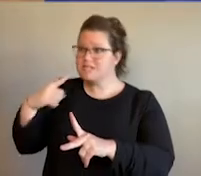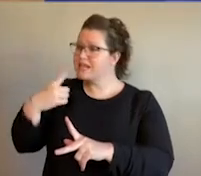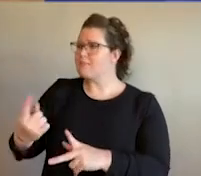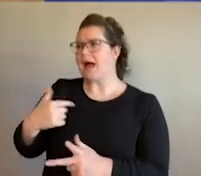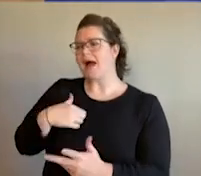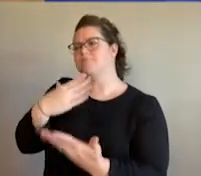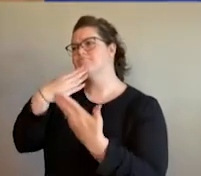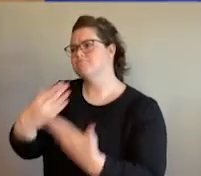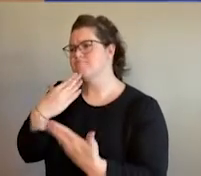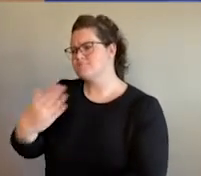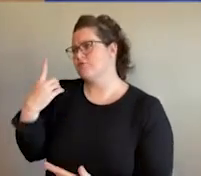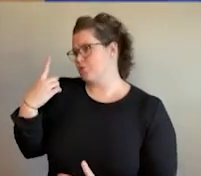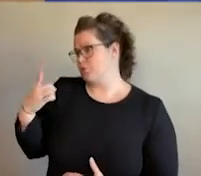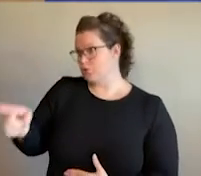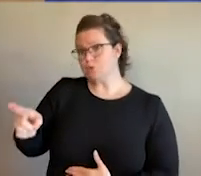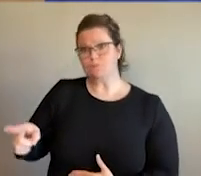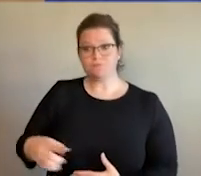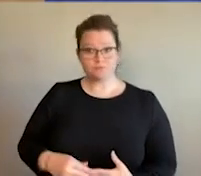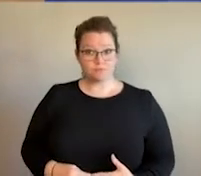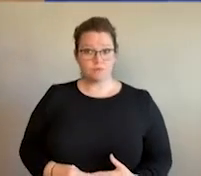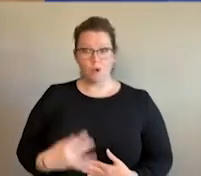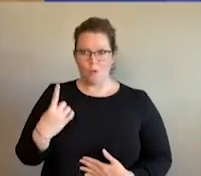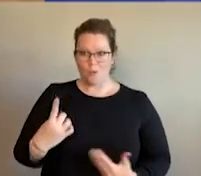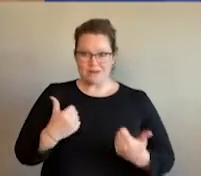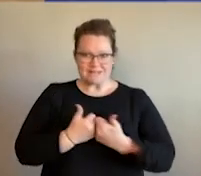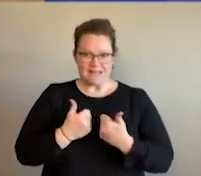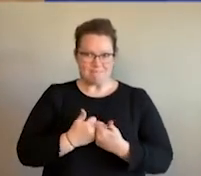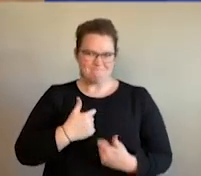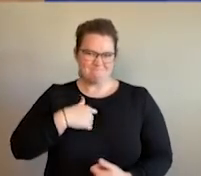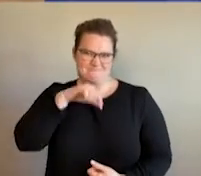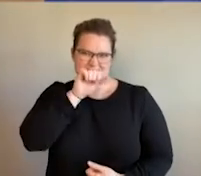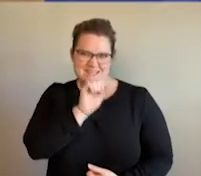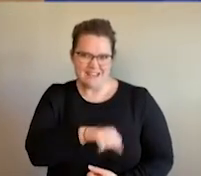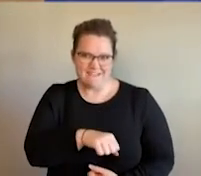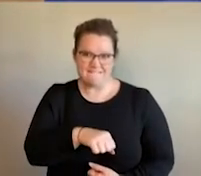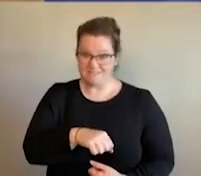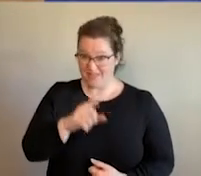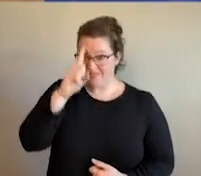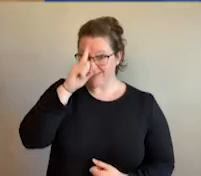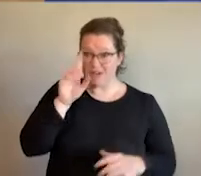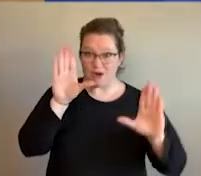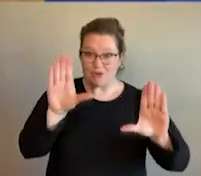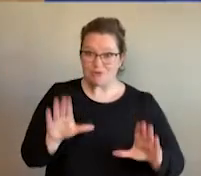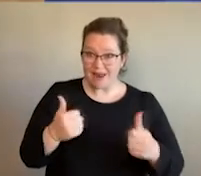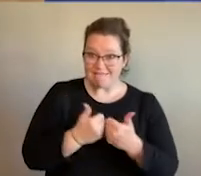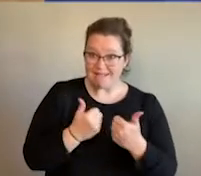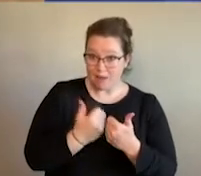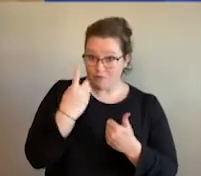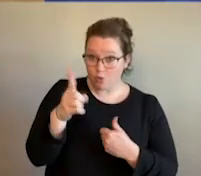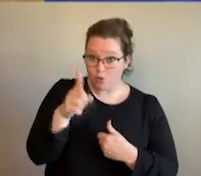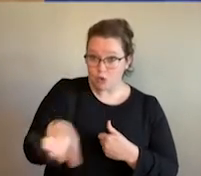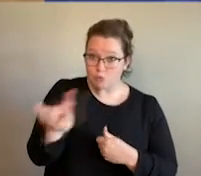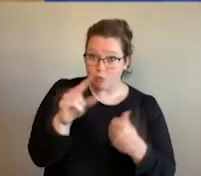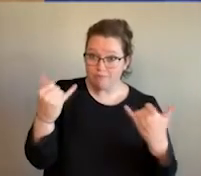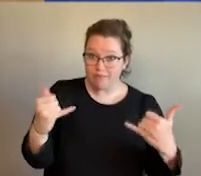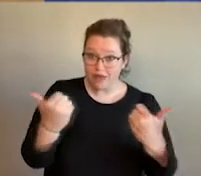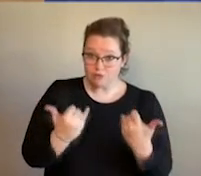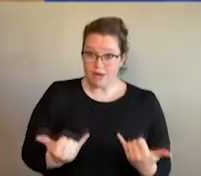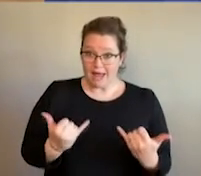of the games that I love to play, and I think this would be a great game that you could play today